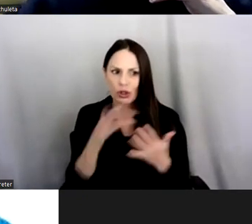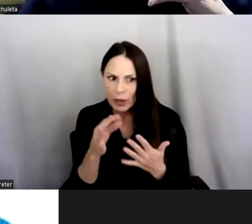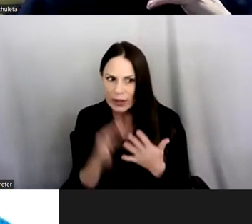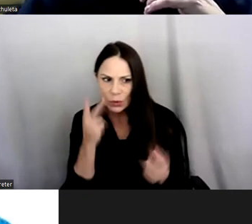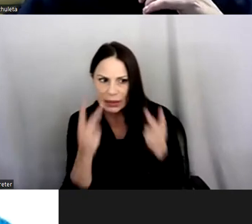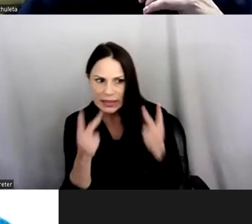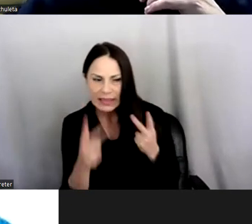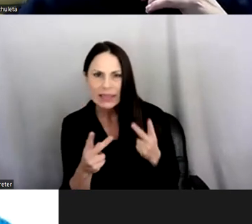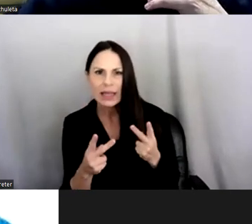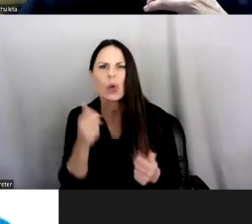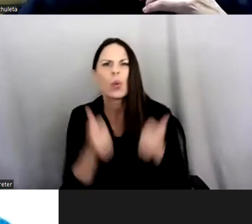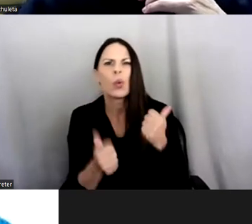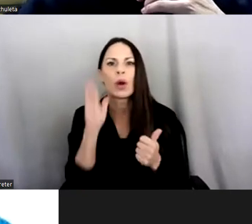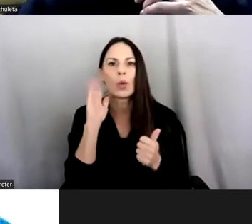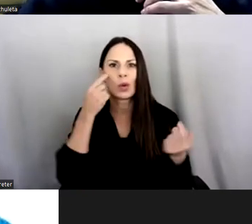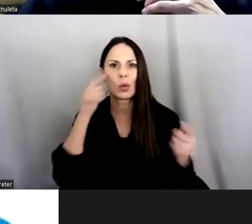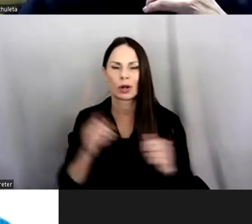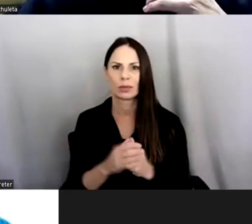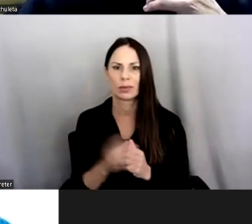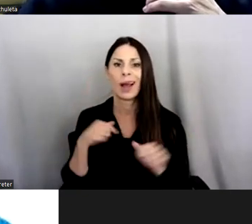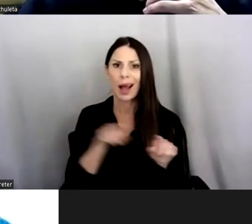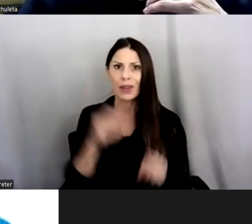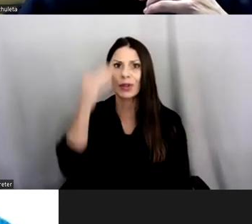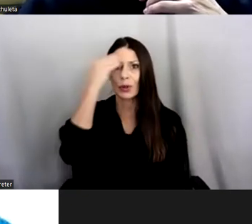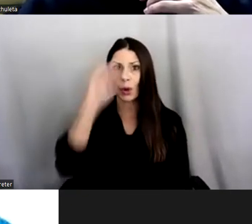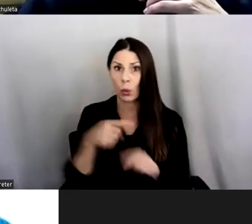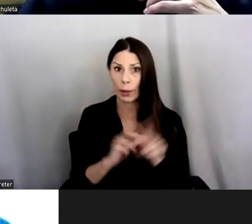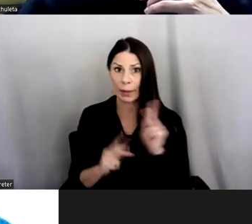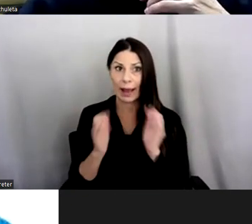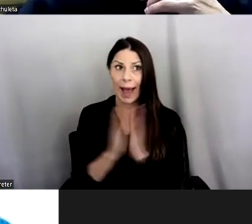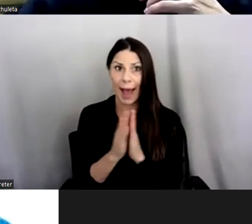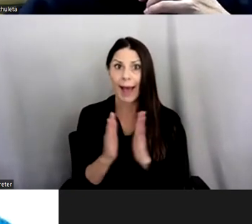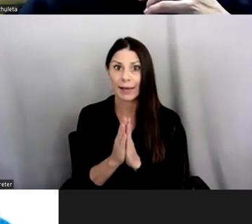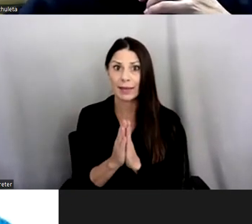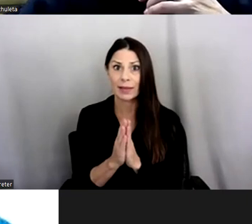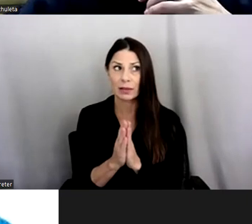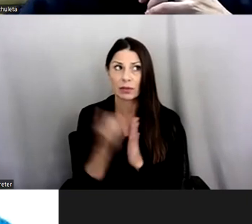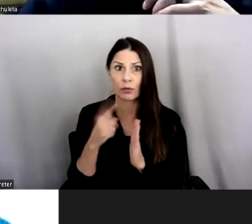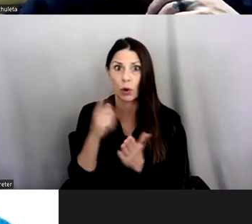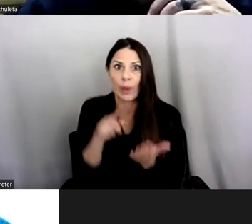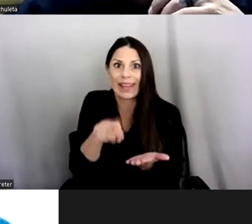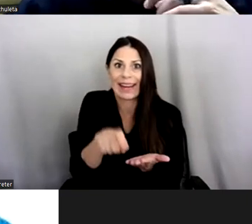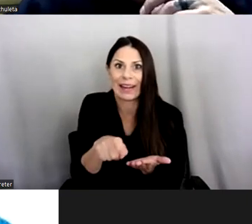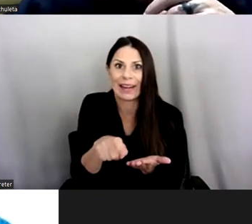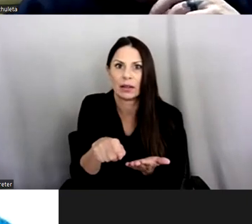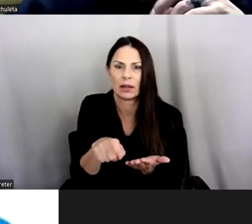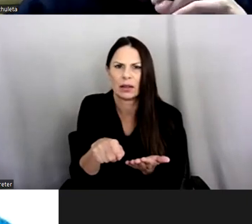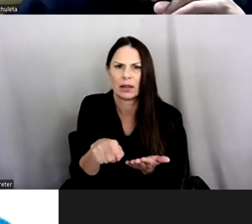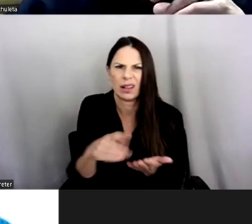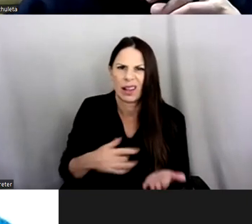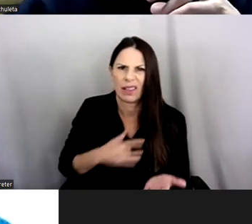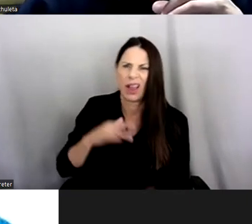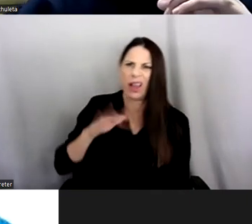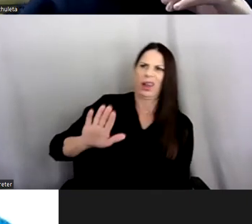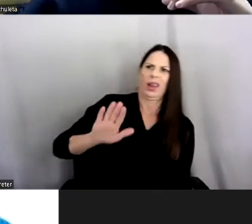But I also know that when people do ask for what they feel they need, they do get that pushback, and most often